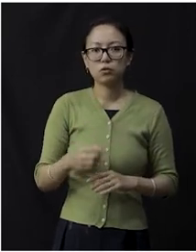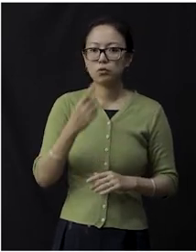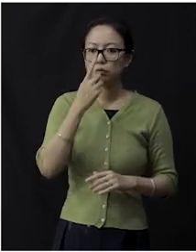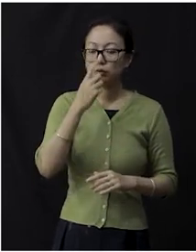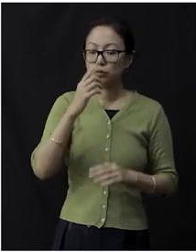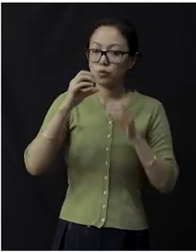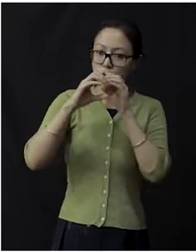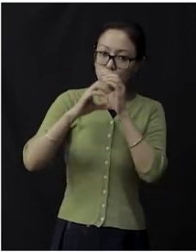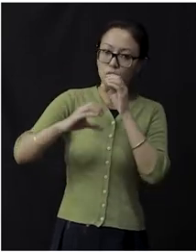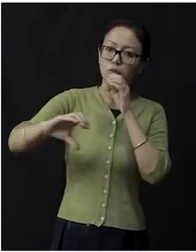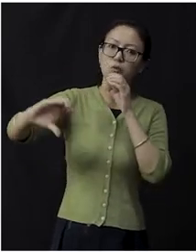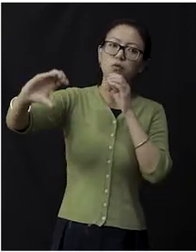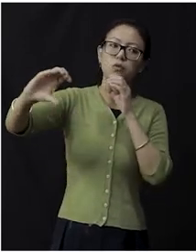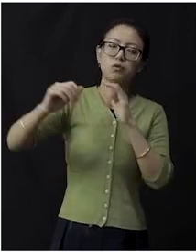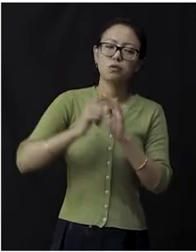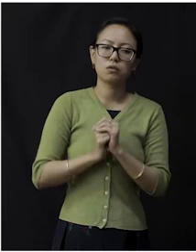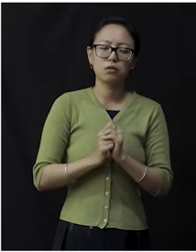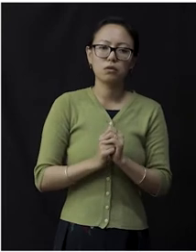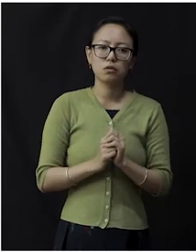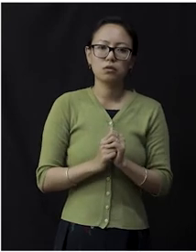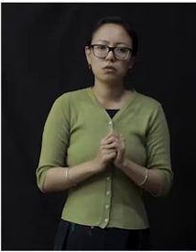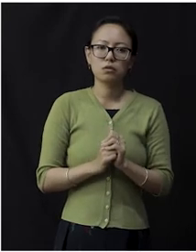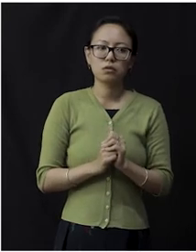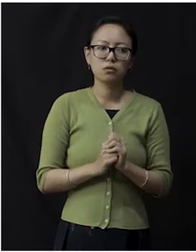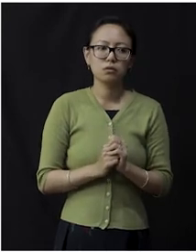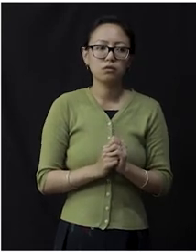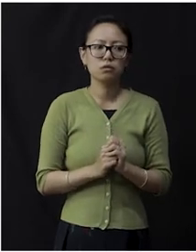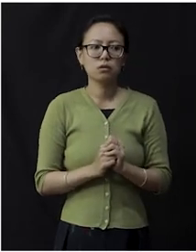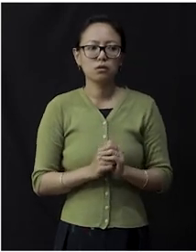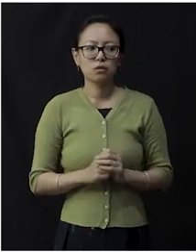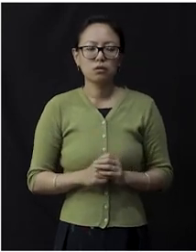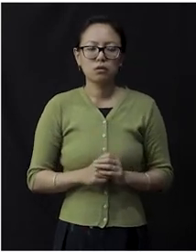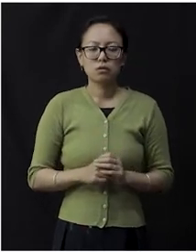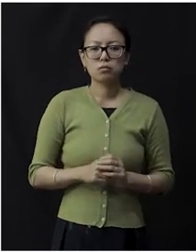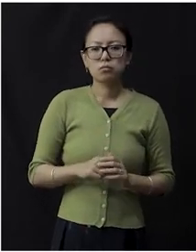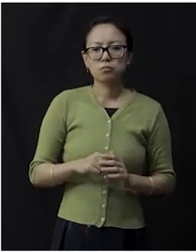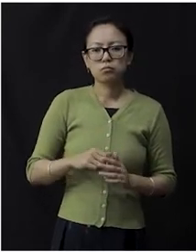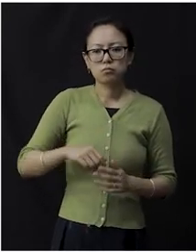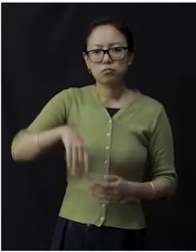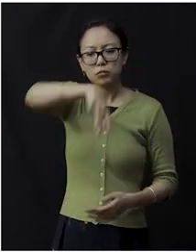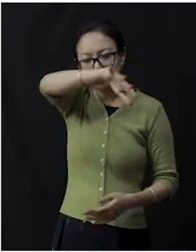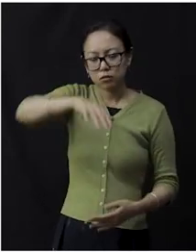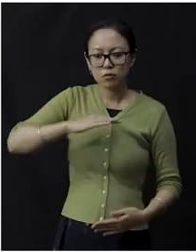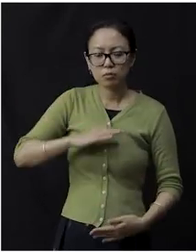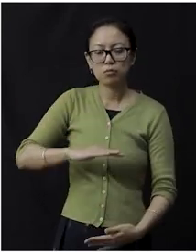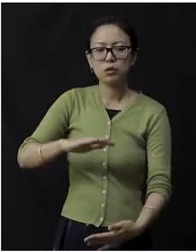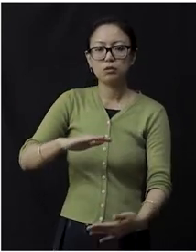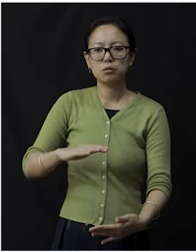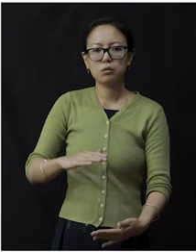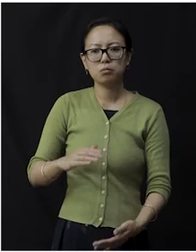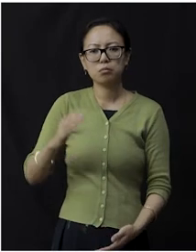elephant waits to get his nose shorter. But it does not go back to